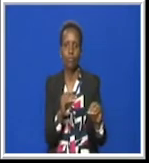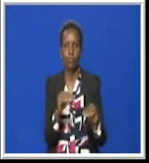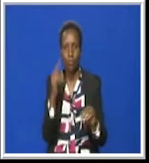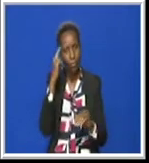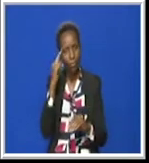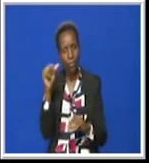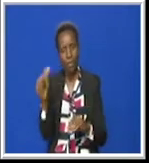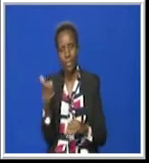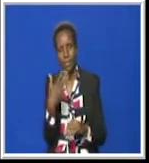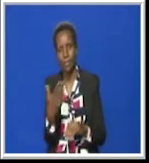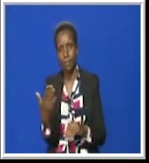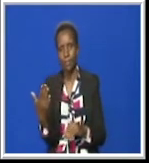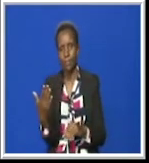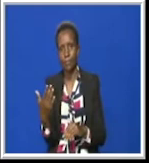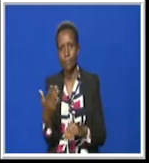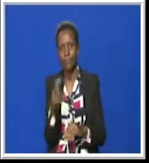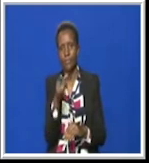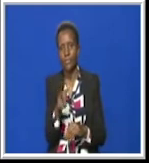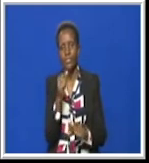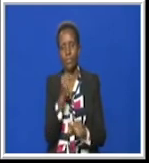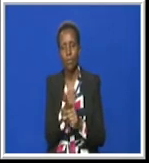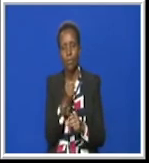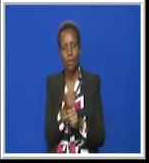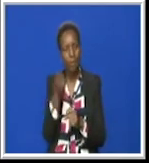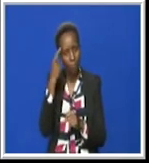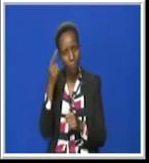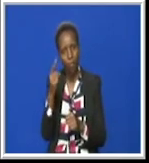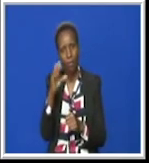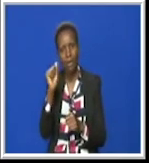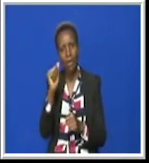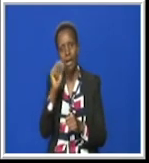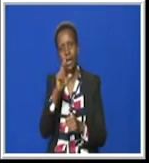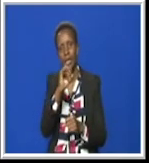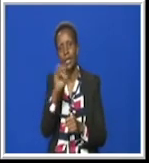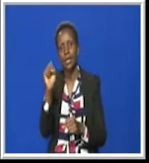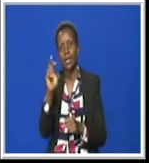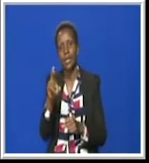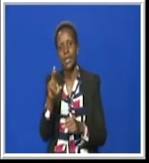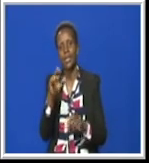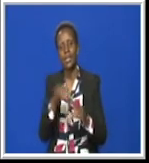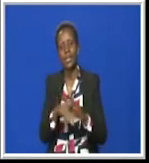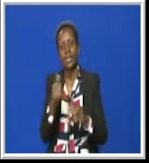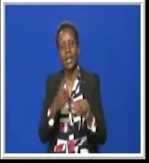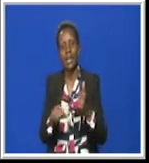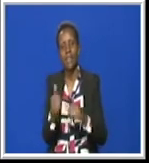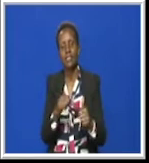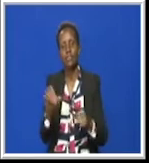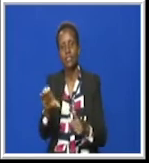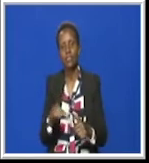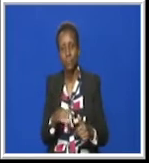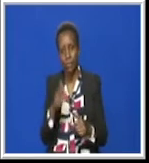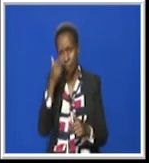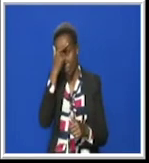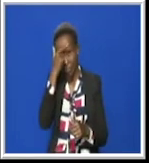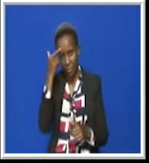other substances. So that is the work of the carrier. So in active transport, since the molecules or